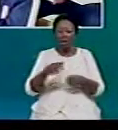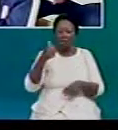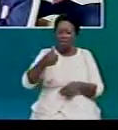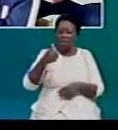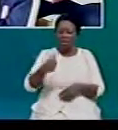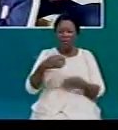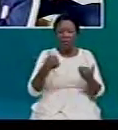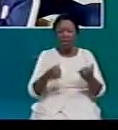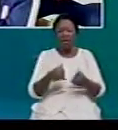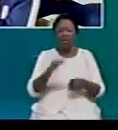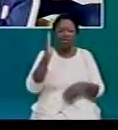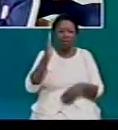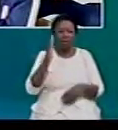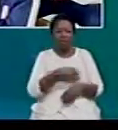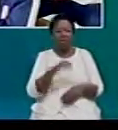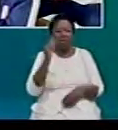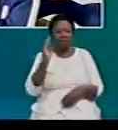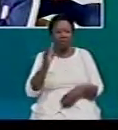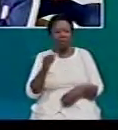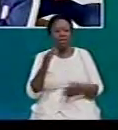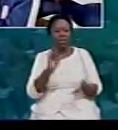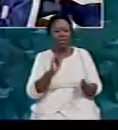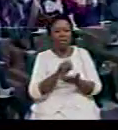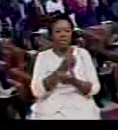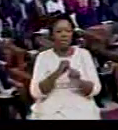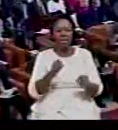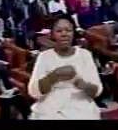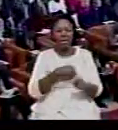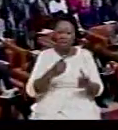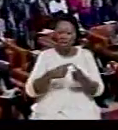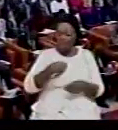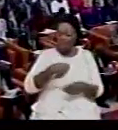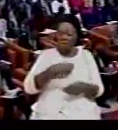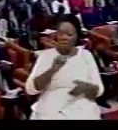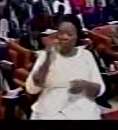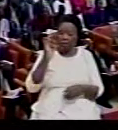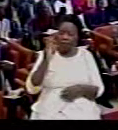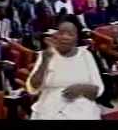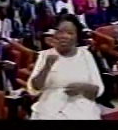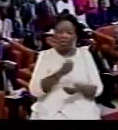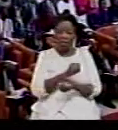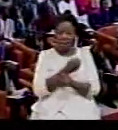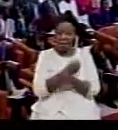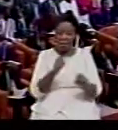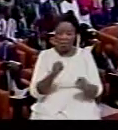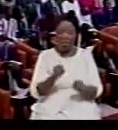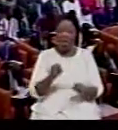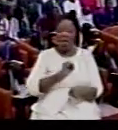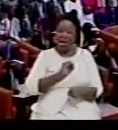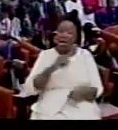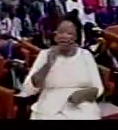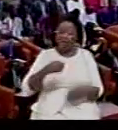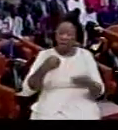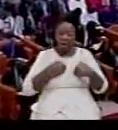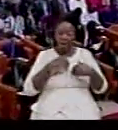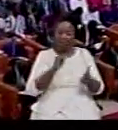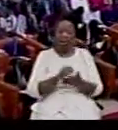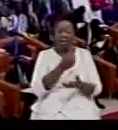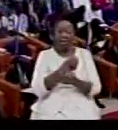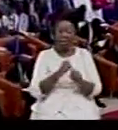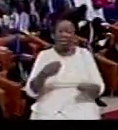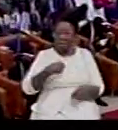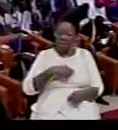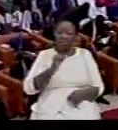I preaching salvation? I must have that salvation. Am I preaching sanctification? I must have that sanctification. Am I preaching